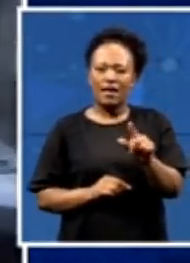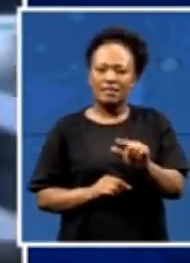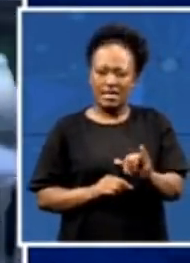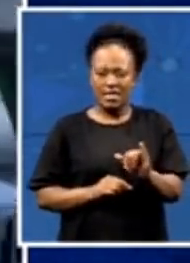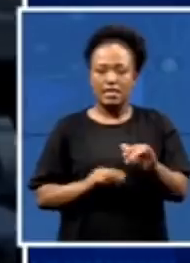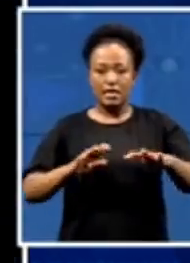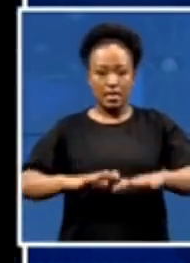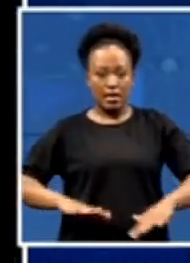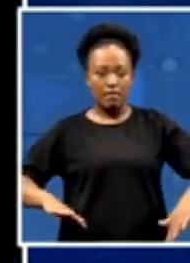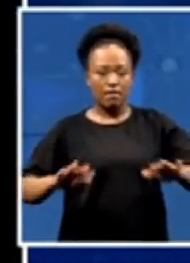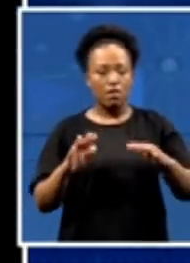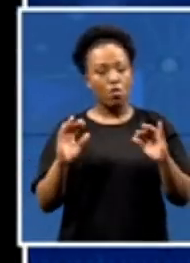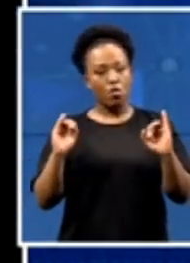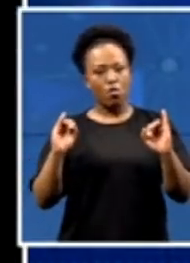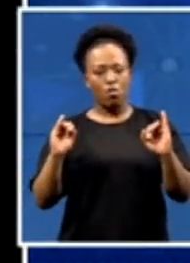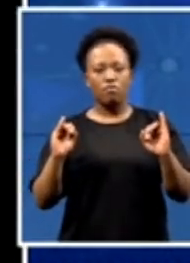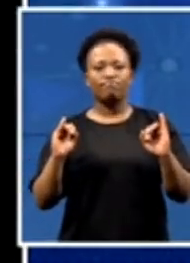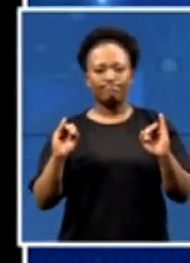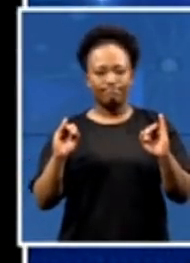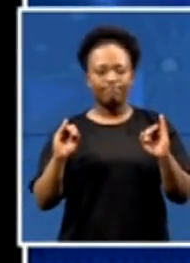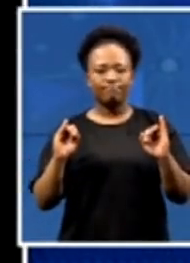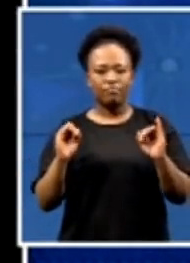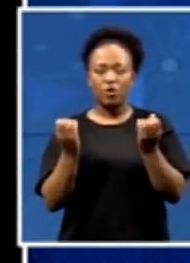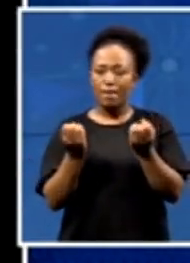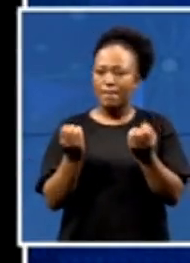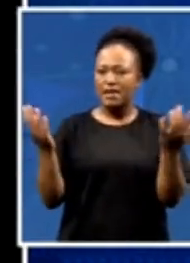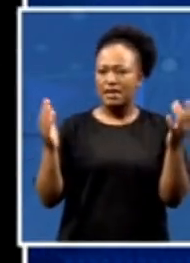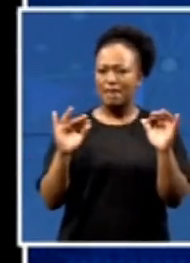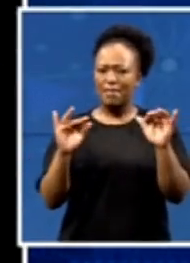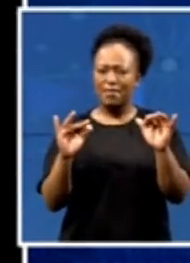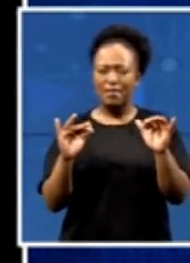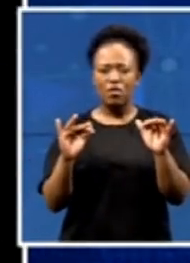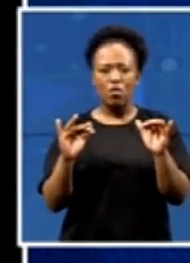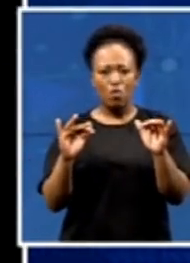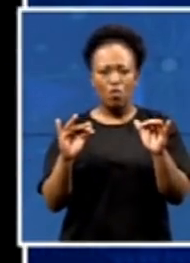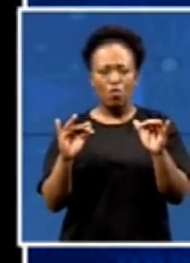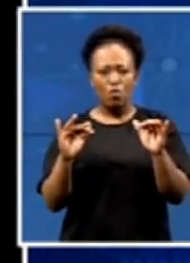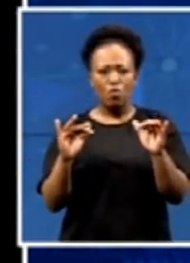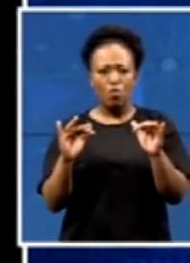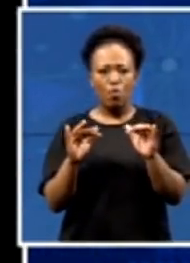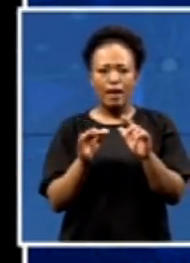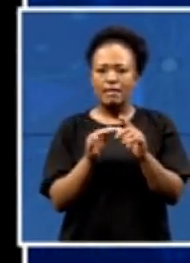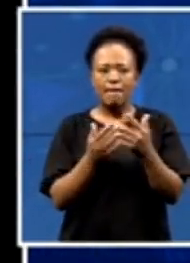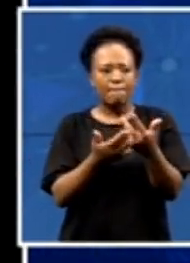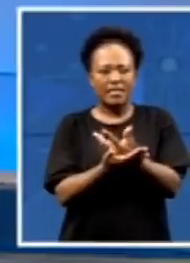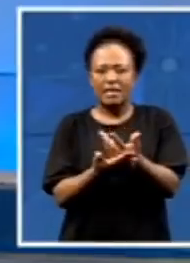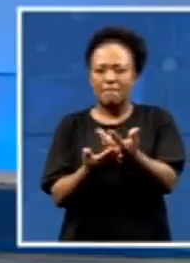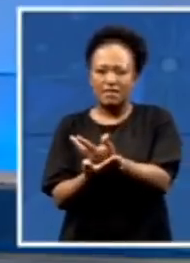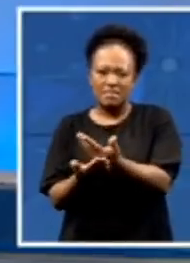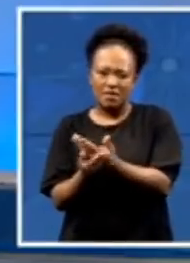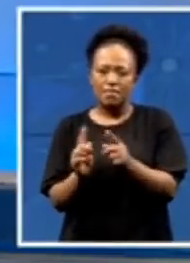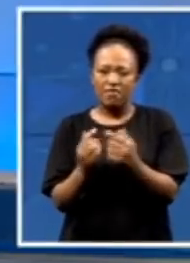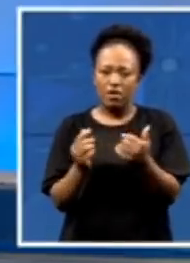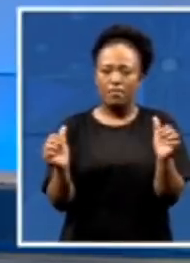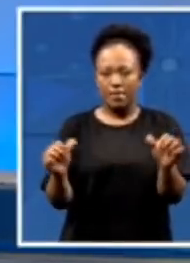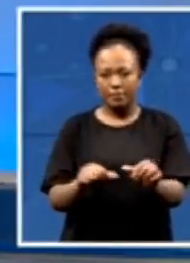distress, with so many people are also missing at this point in time. It's back to you for now. Vusi, I think